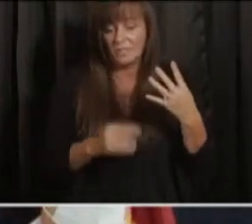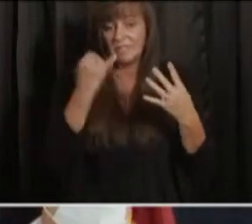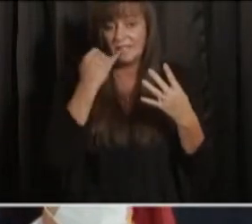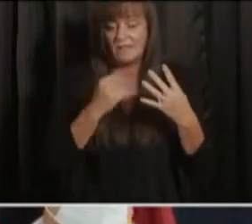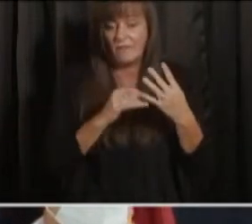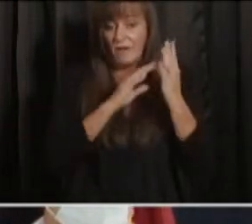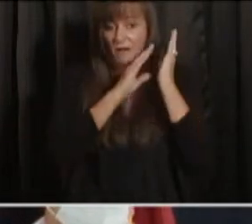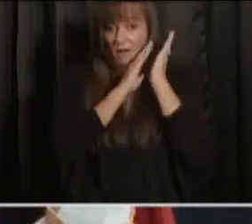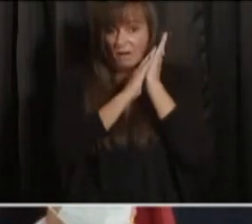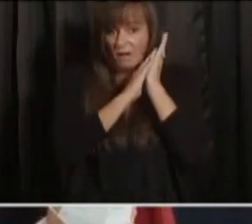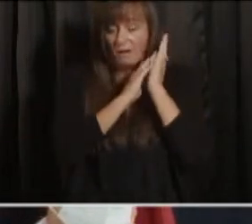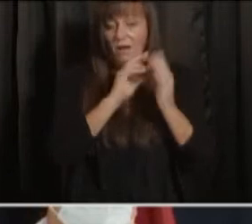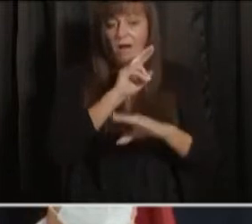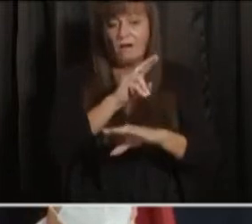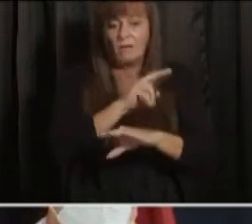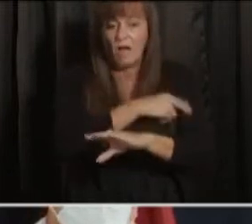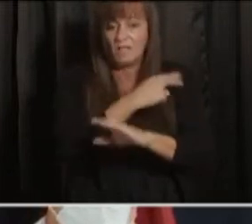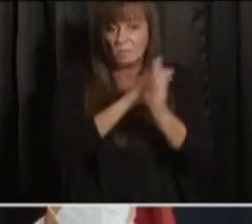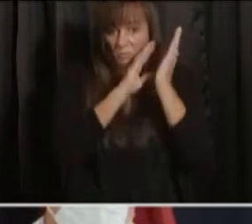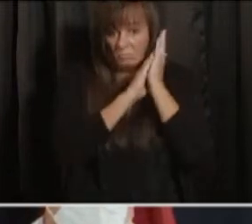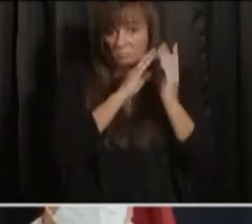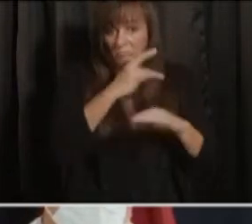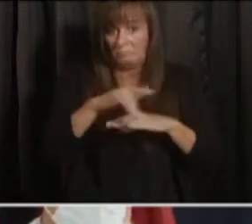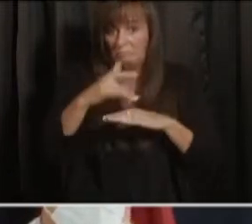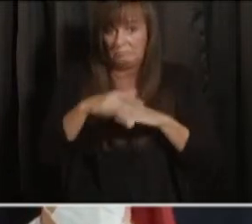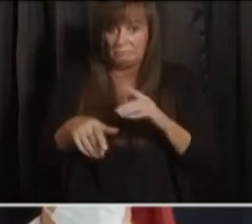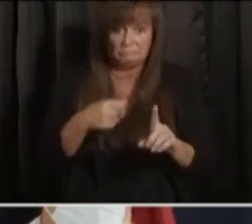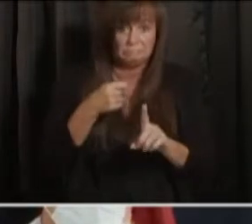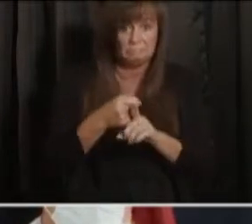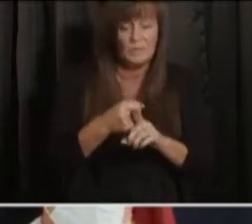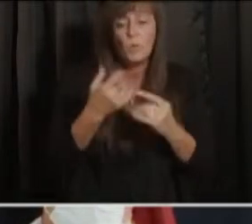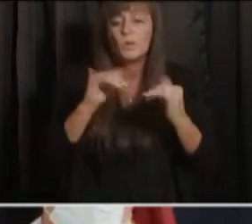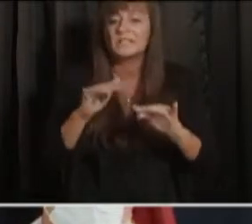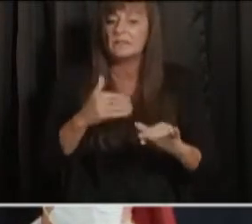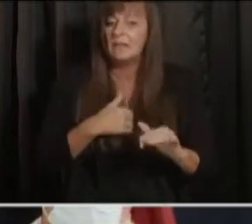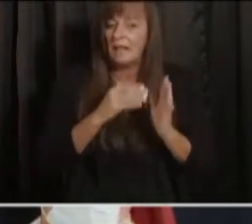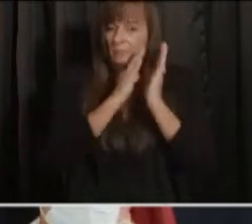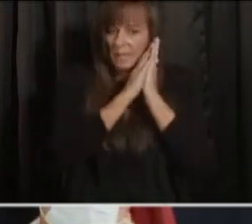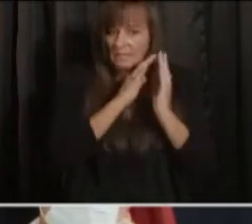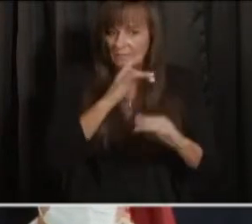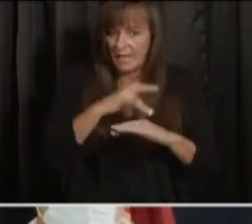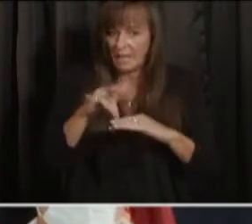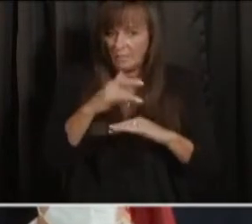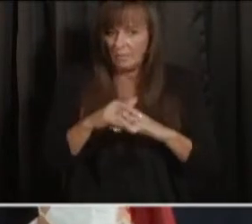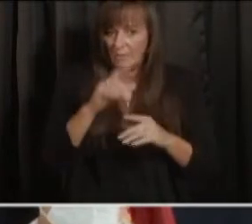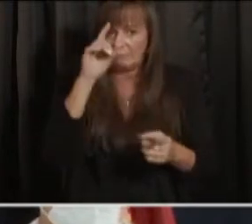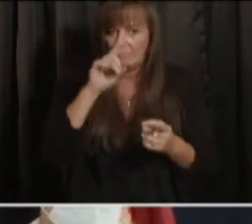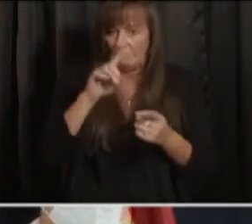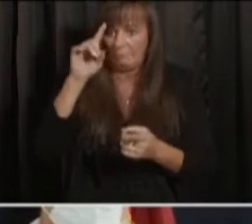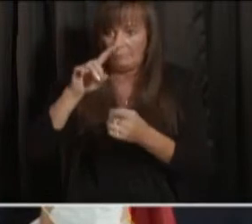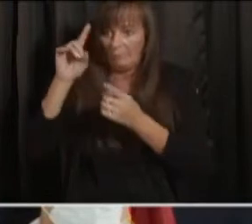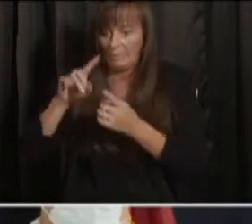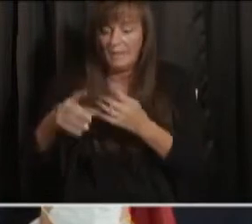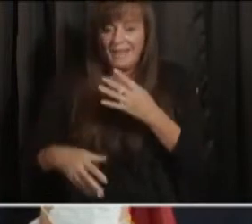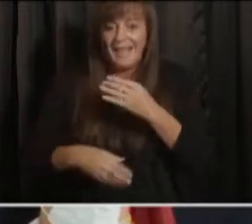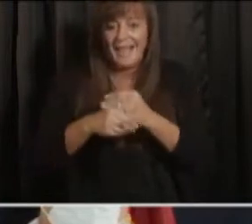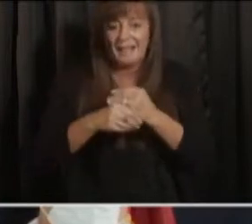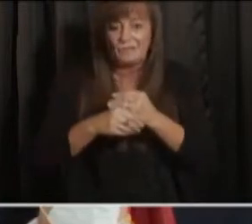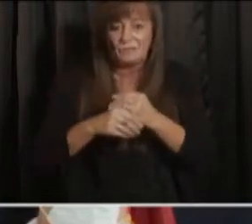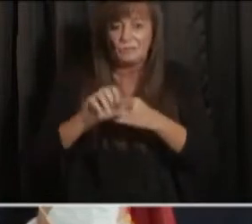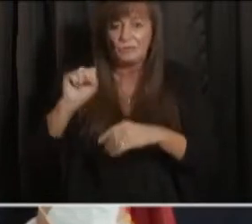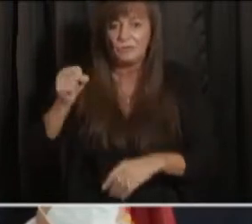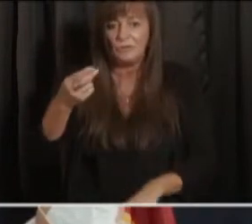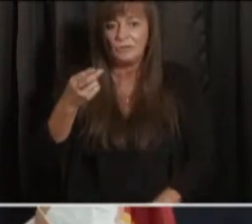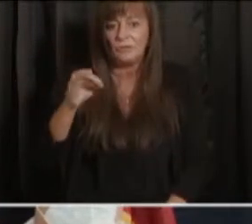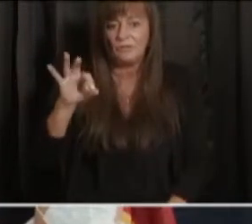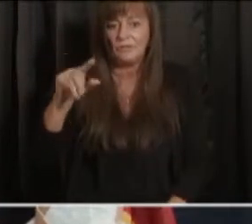is threatened. We still have space in hospitals. It's tight. There's extra shifts. People are working tough, but we